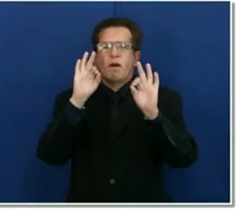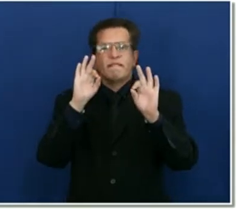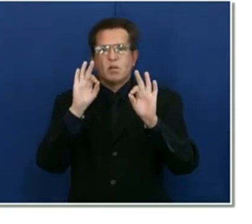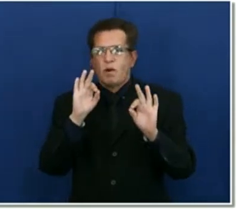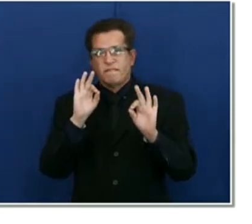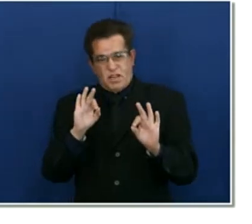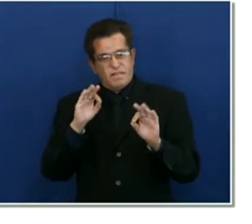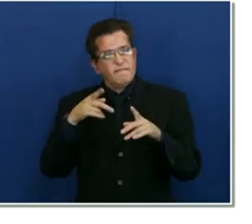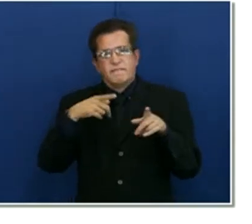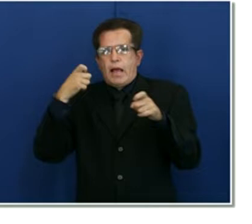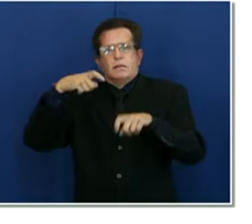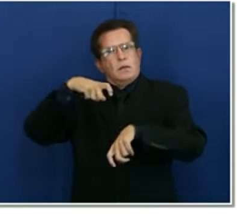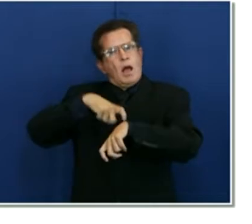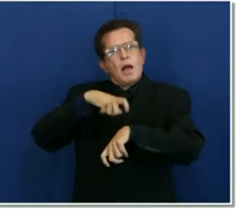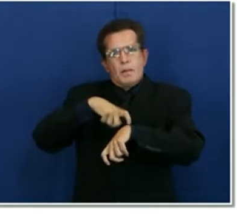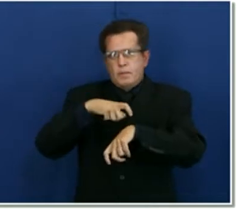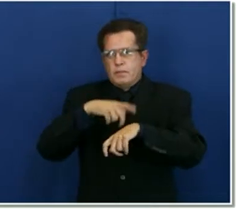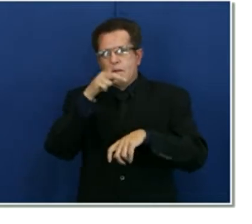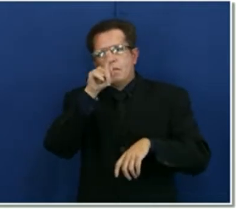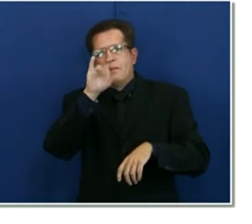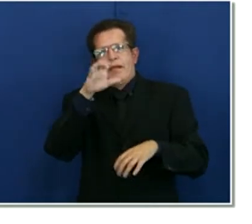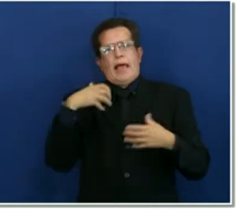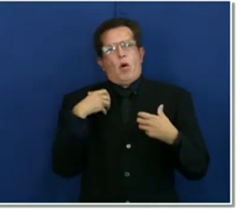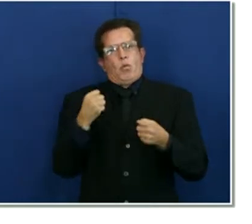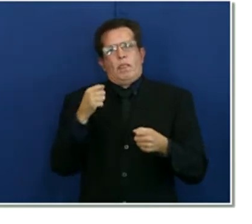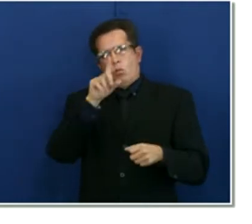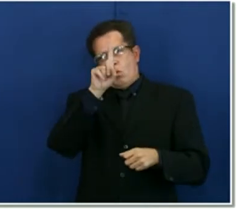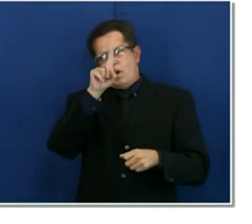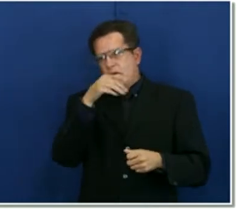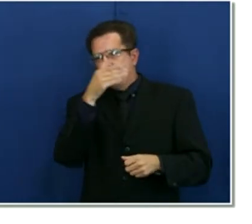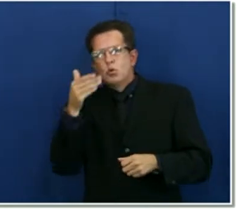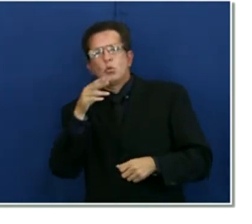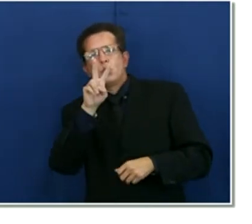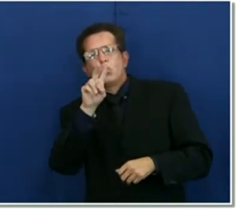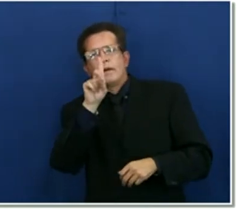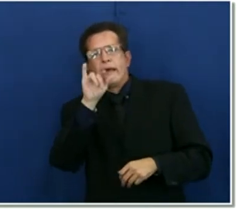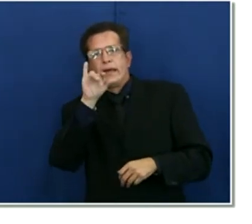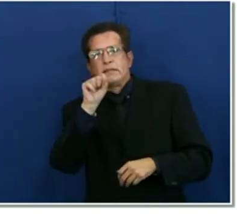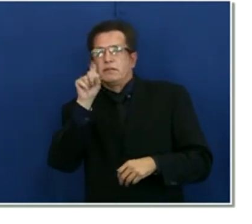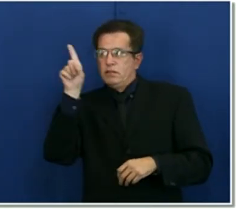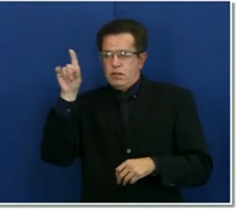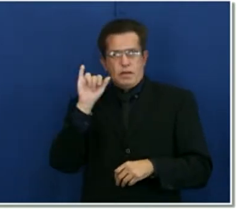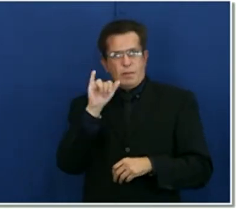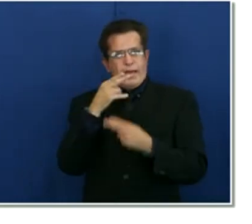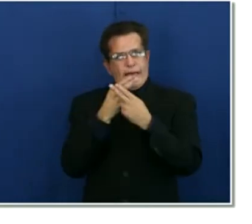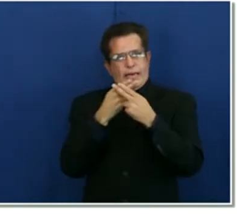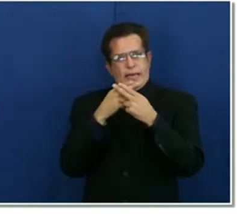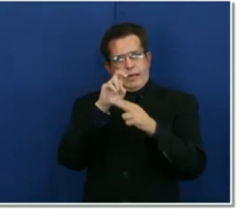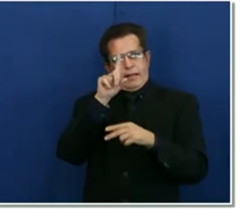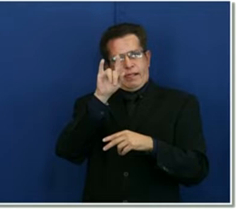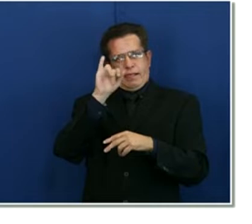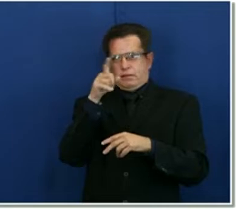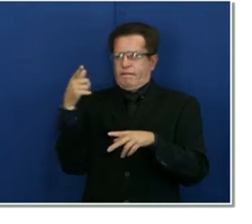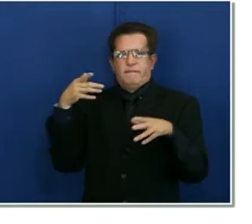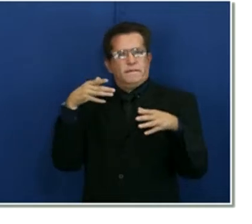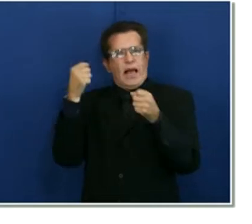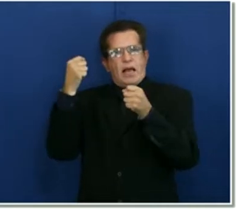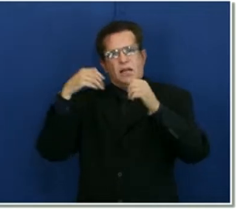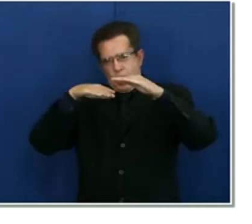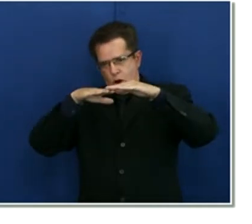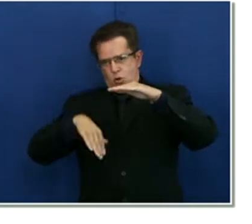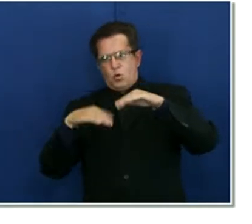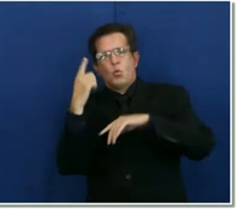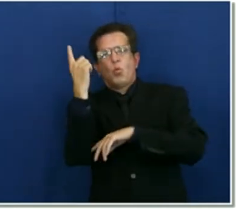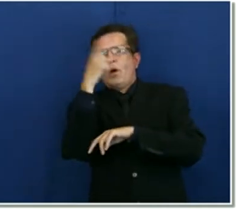week ago. Public health lab continues to be between 1 and 2 days, with the Helix County partnership being under 1 day. This is a great